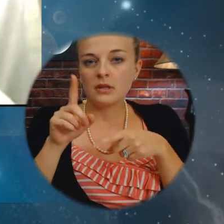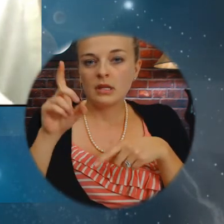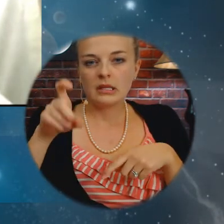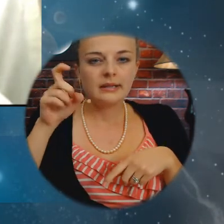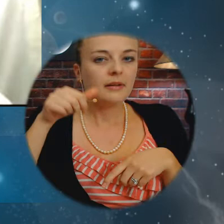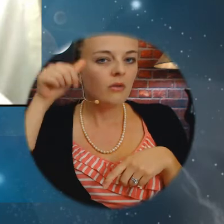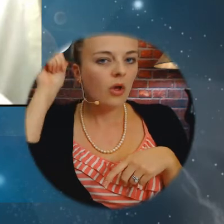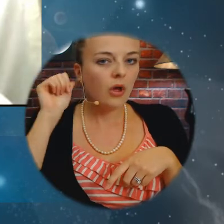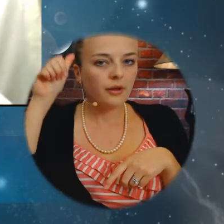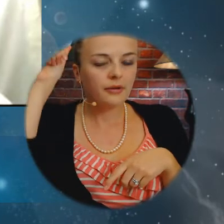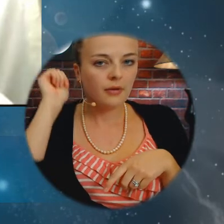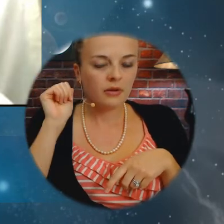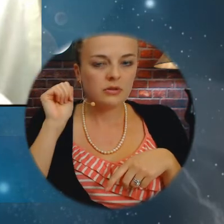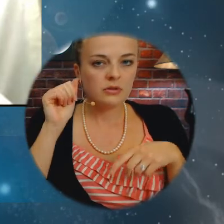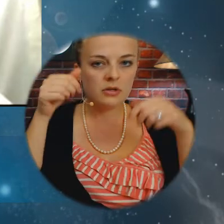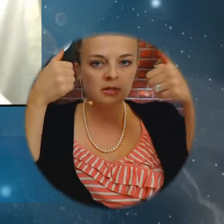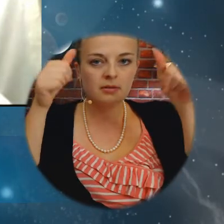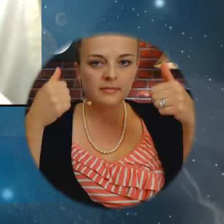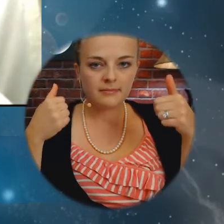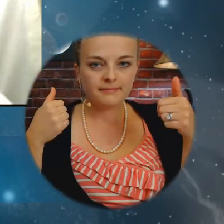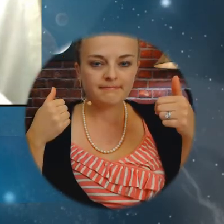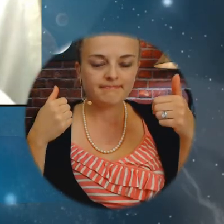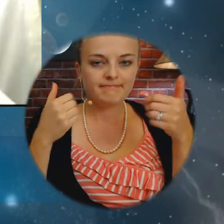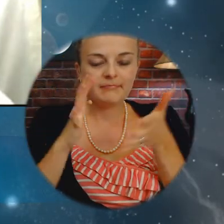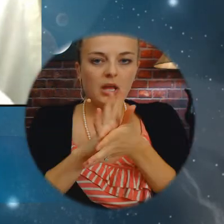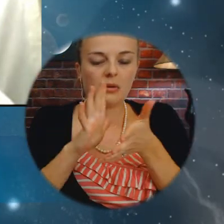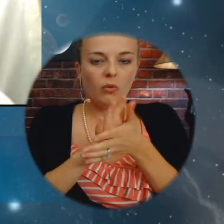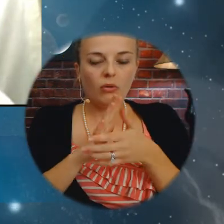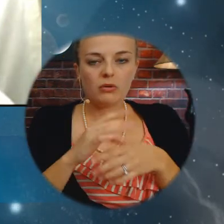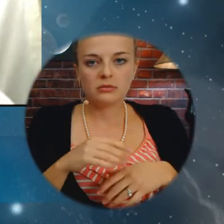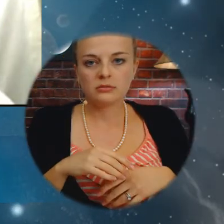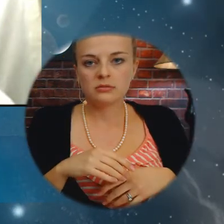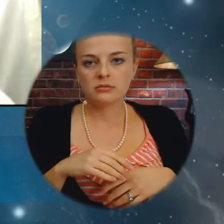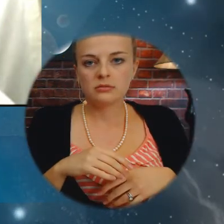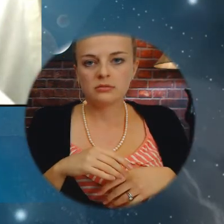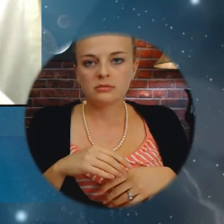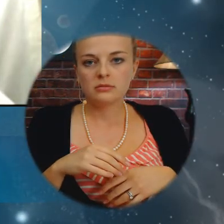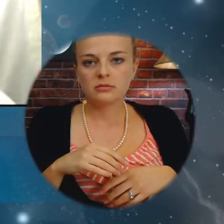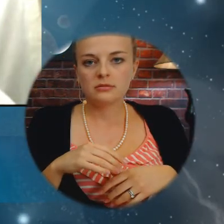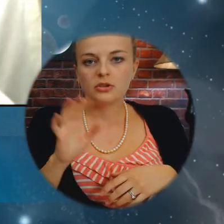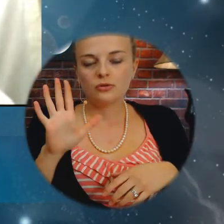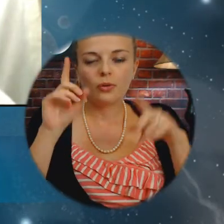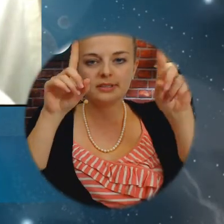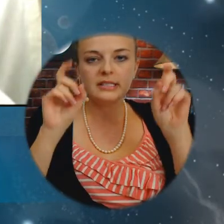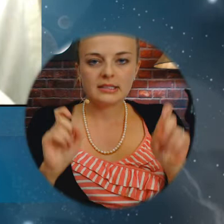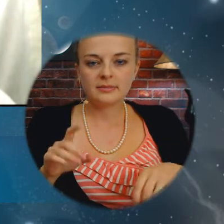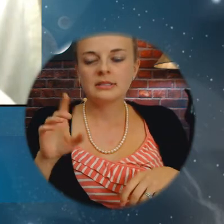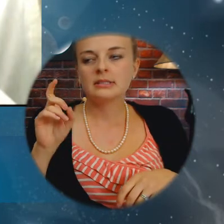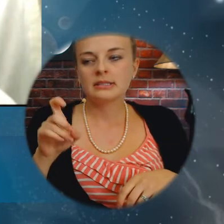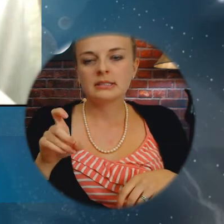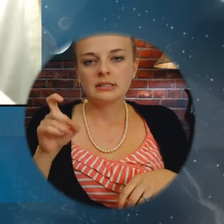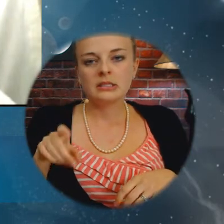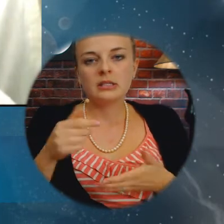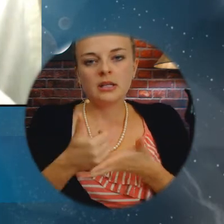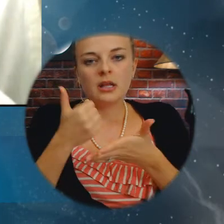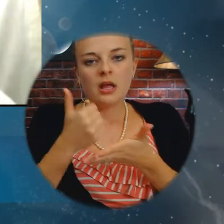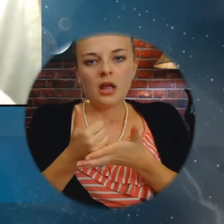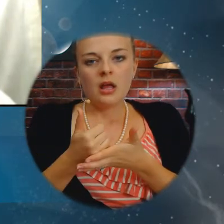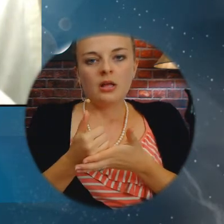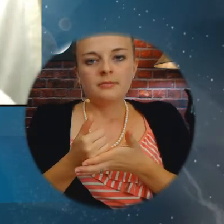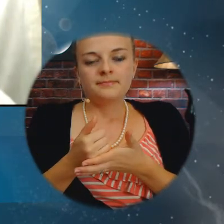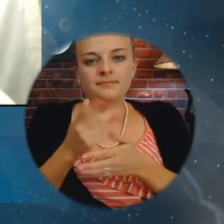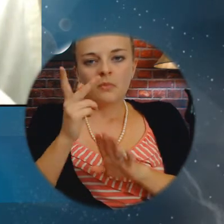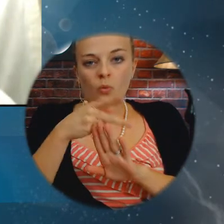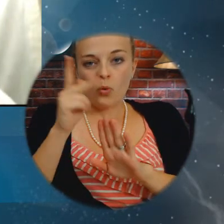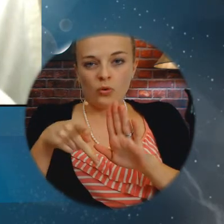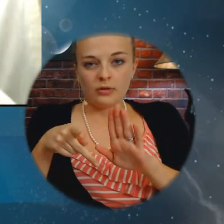that we need to be able to program the hearing aid for this individual based on their individual hearing loss. And